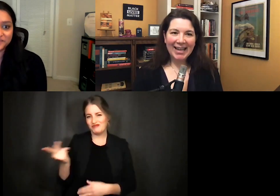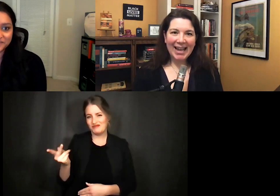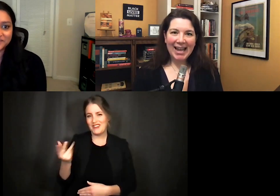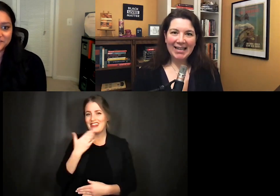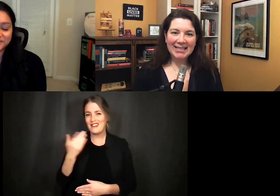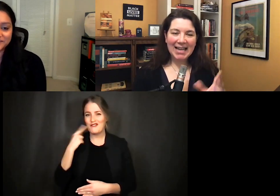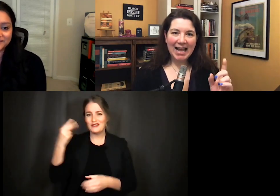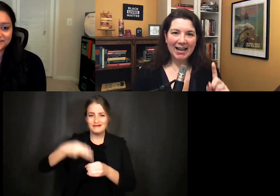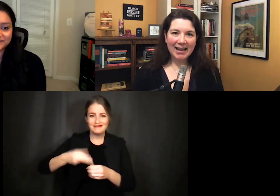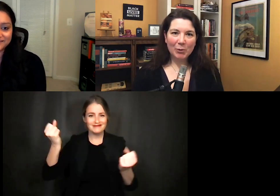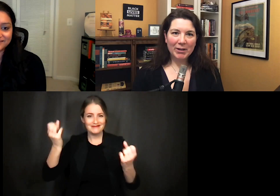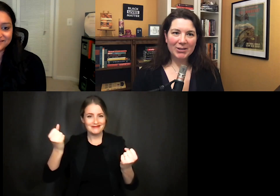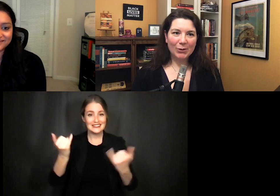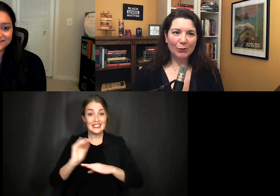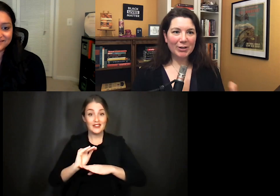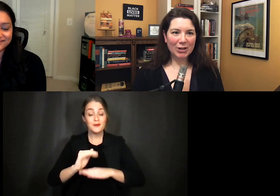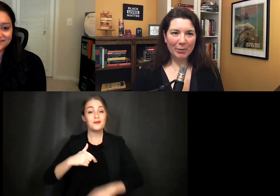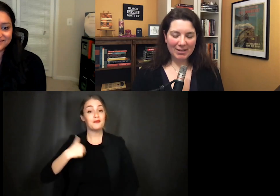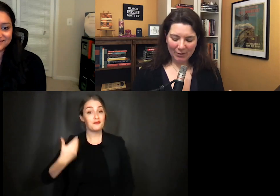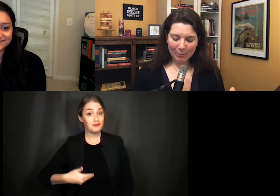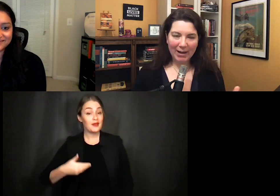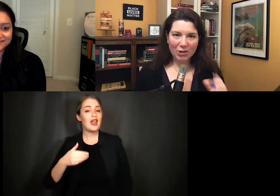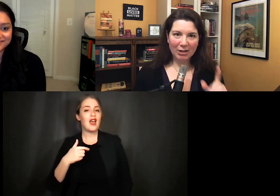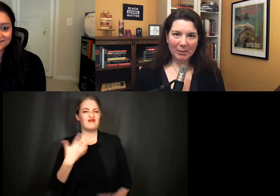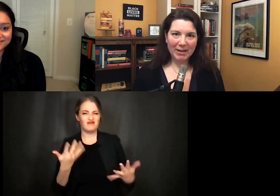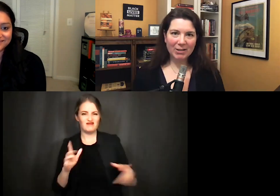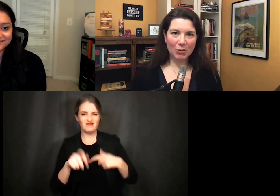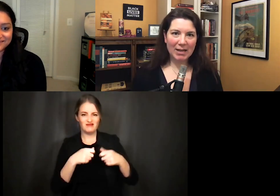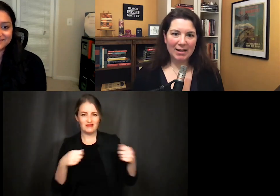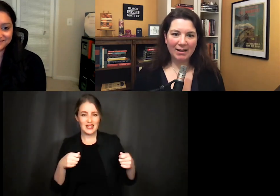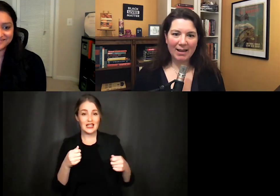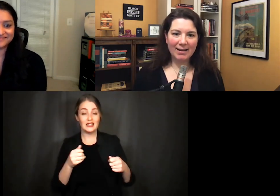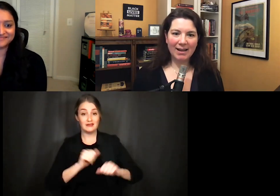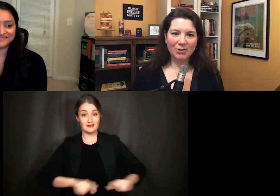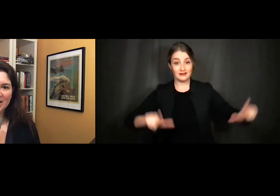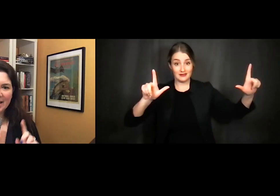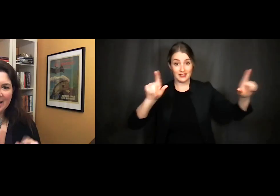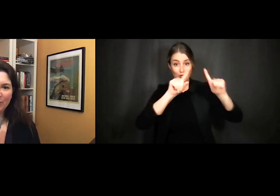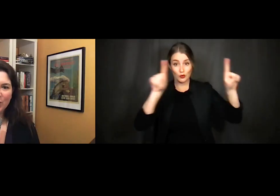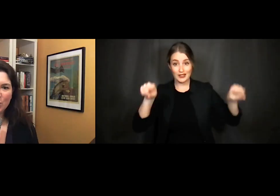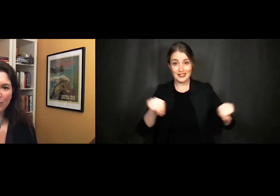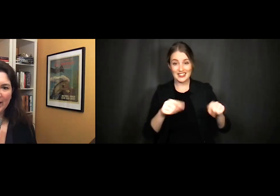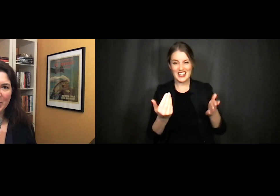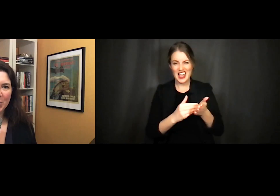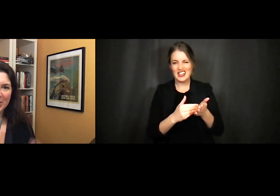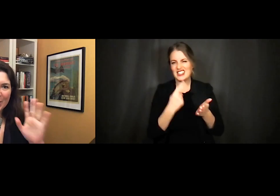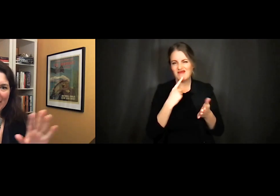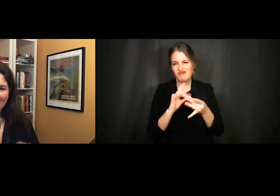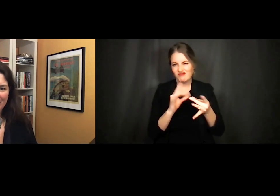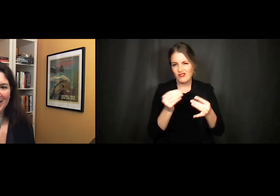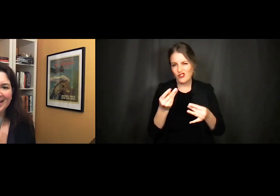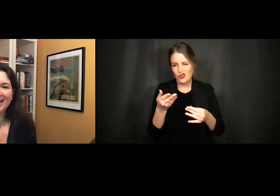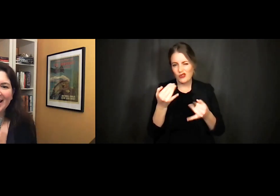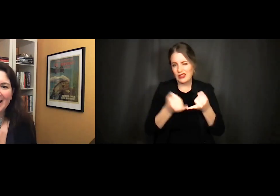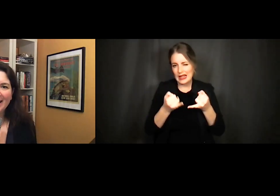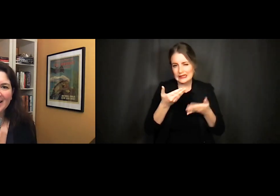and i am going to finish up this evening by sharing my screen again and just saying a few final words so thank